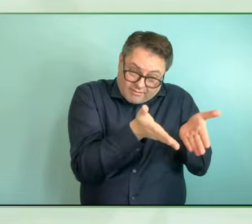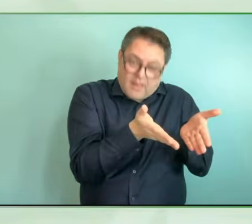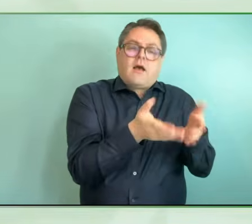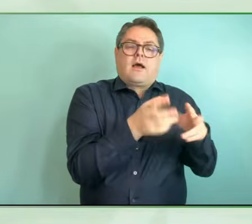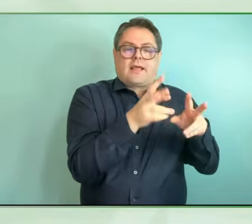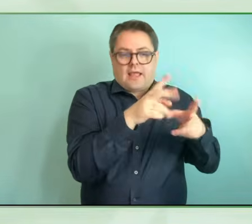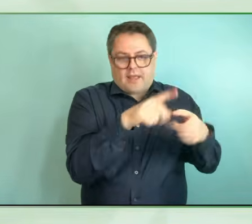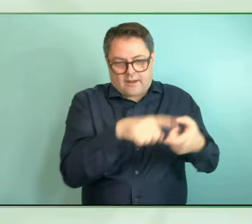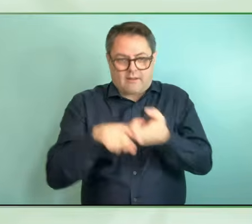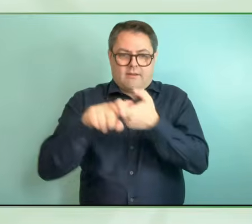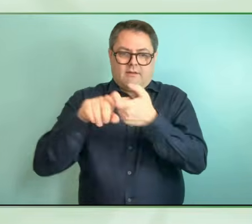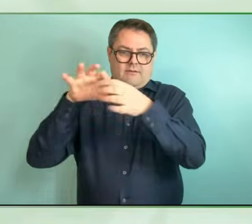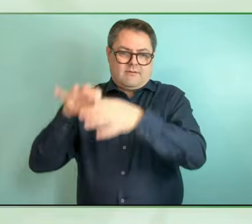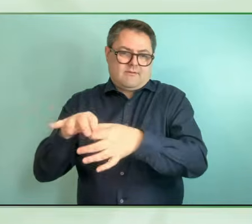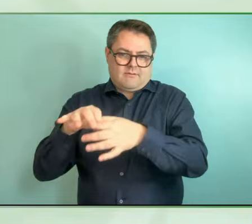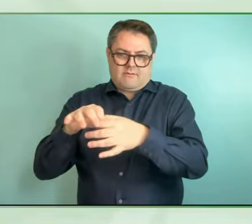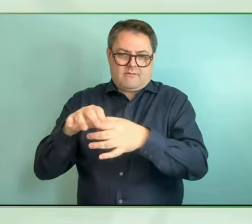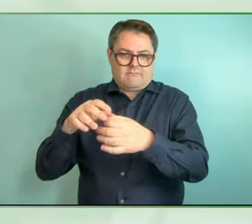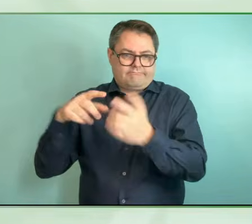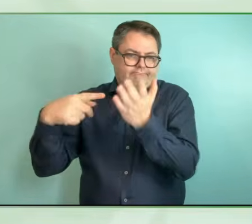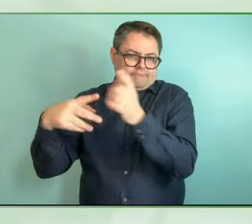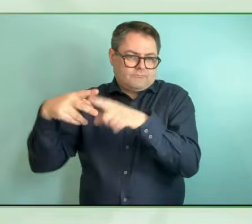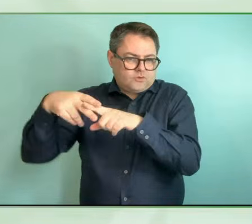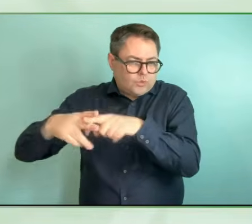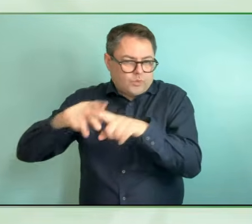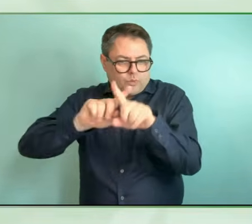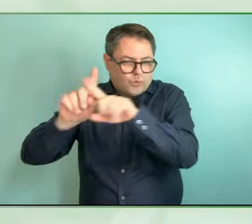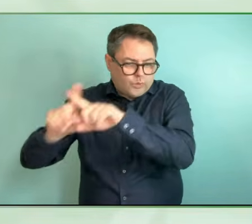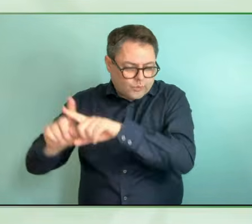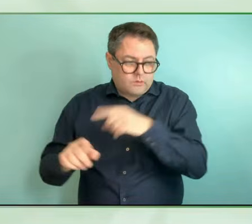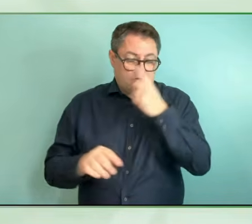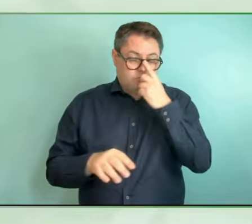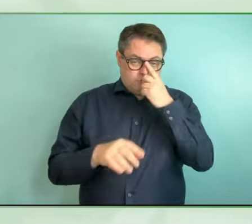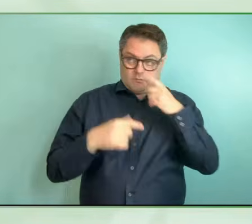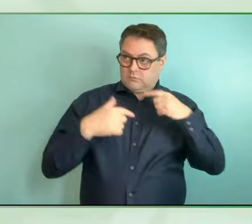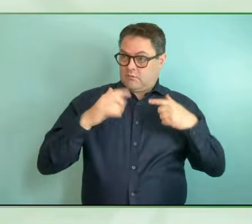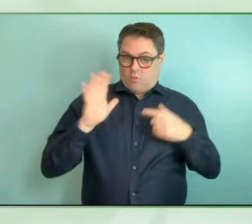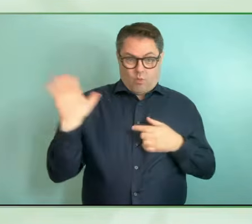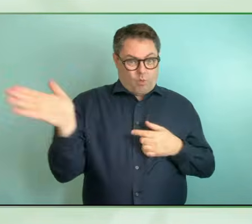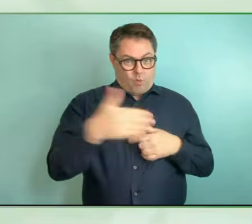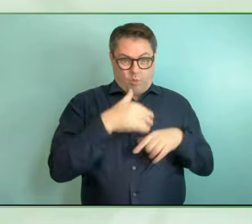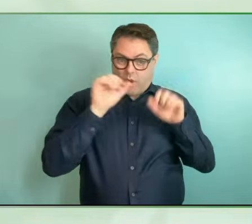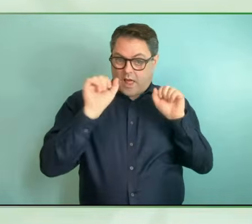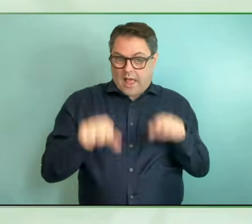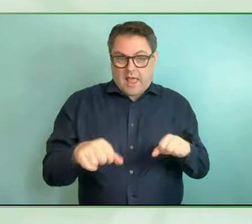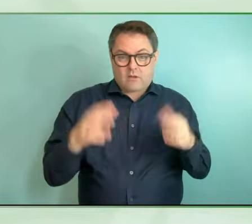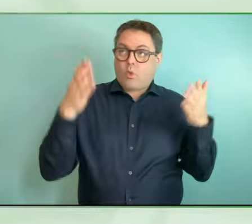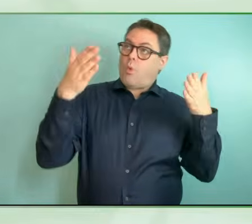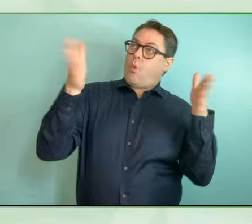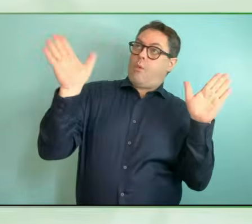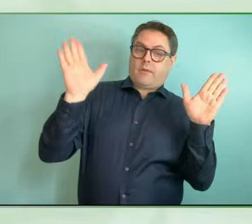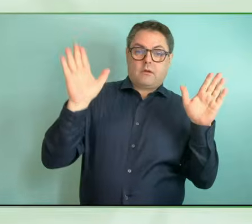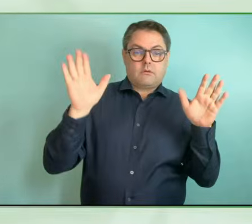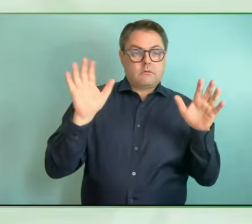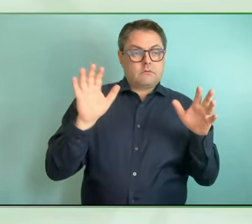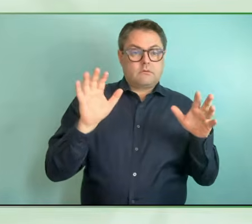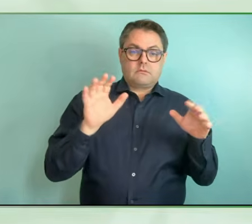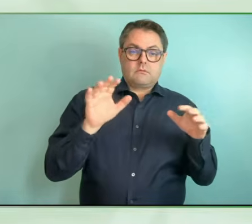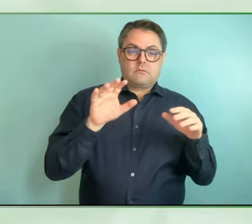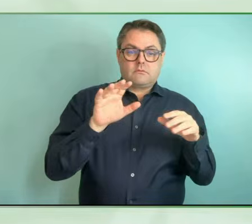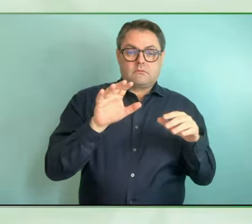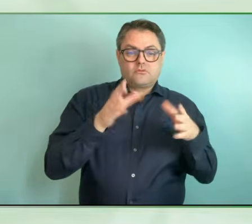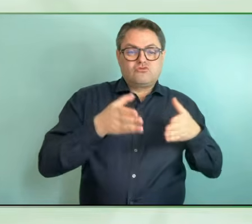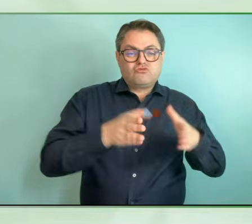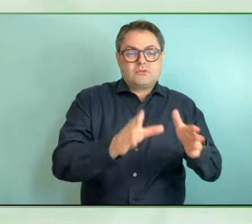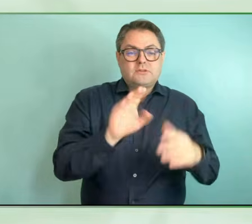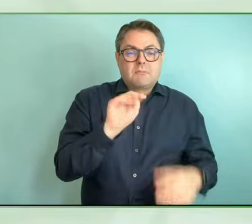And also to contribute data, of course. Like, you can contribute data to OpenStreetMap anywhere in the world. And this